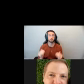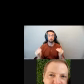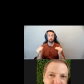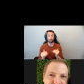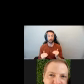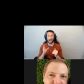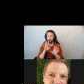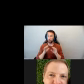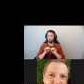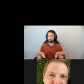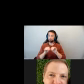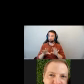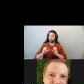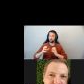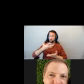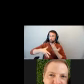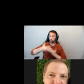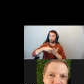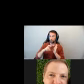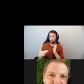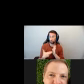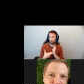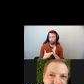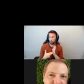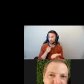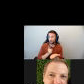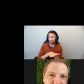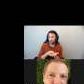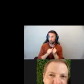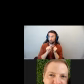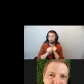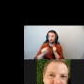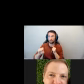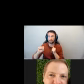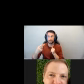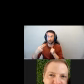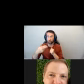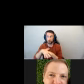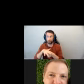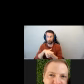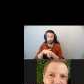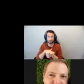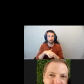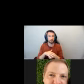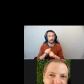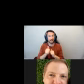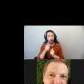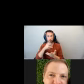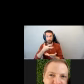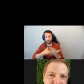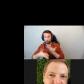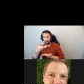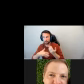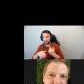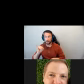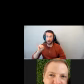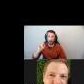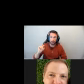and discussing the role with the stakeholder areas and how it will interact with IT and with all of the business